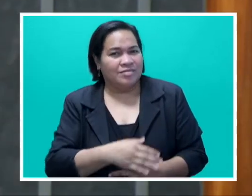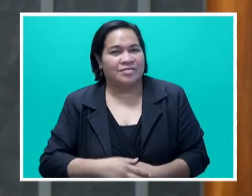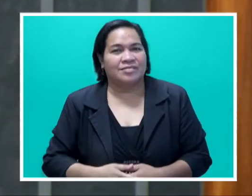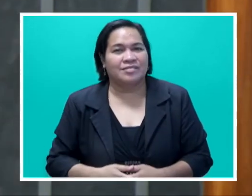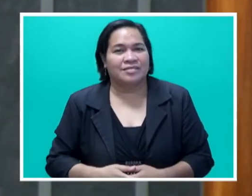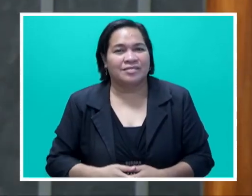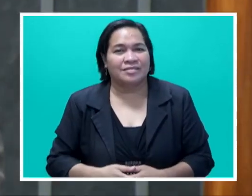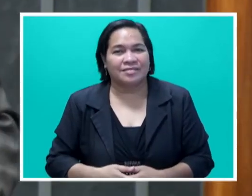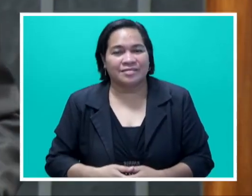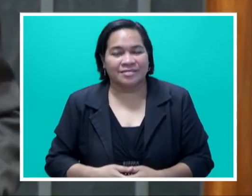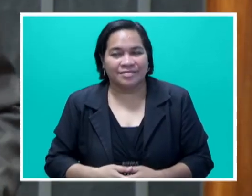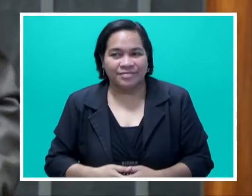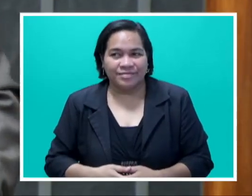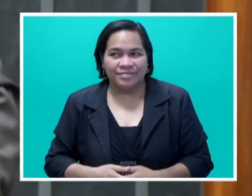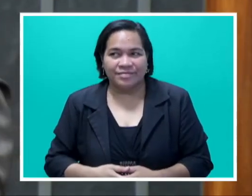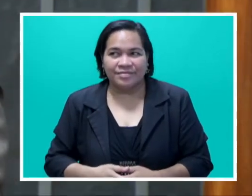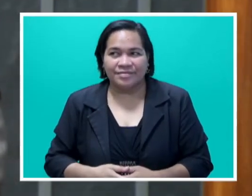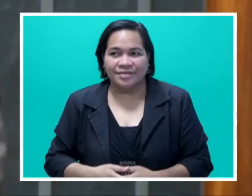They